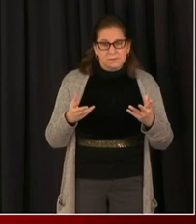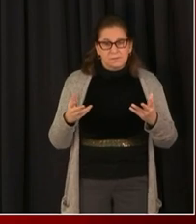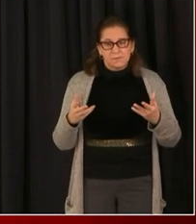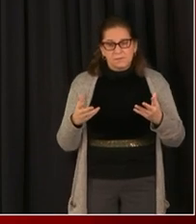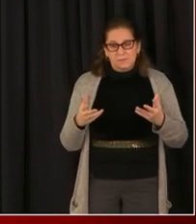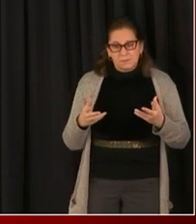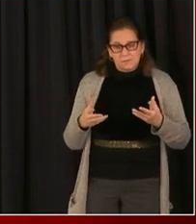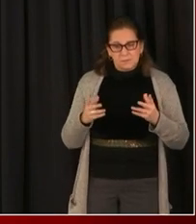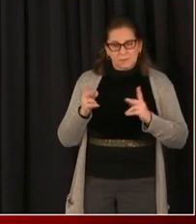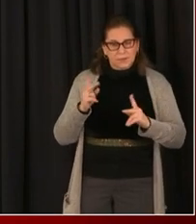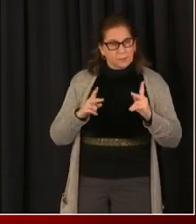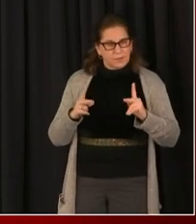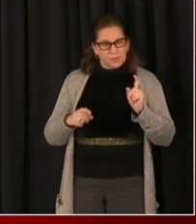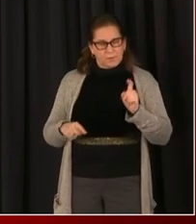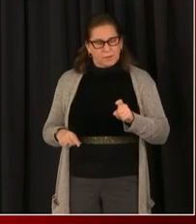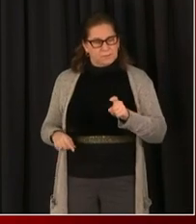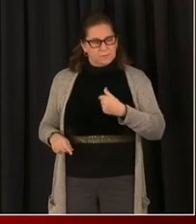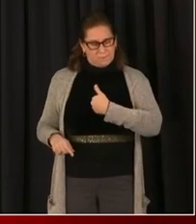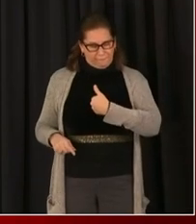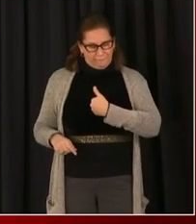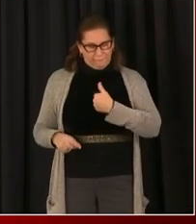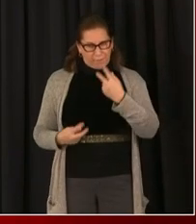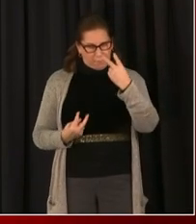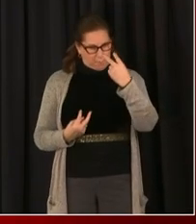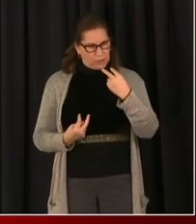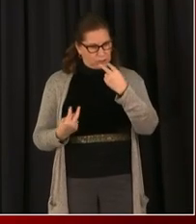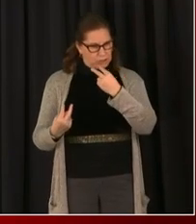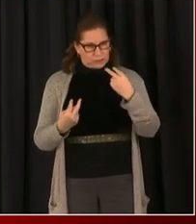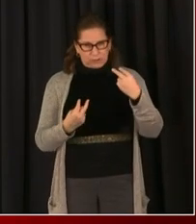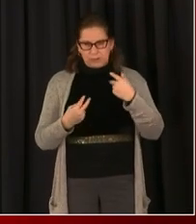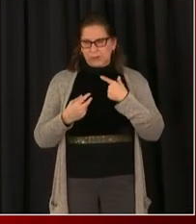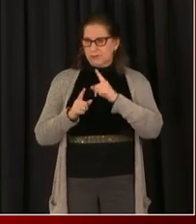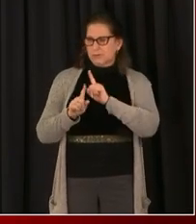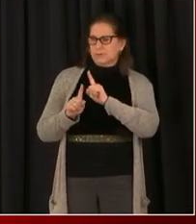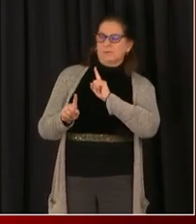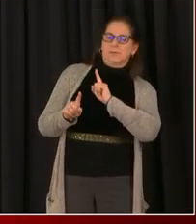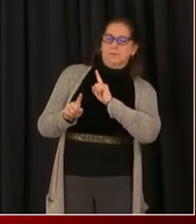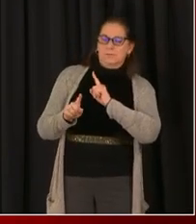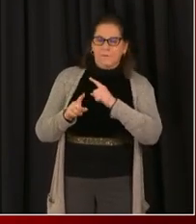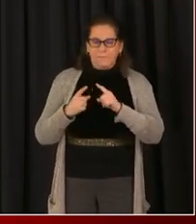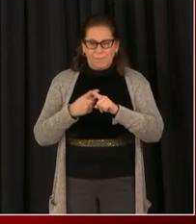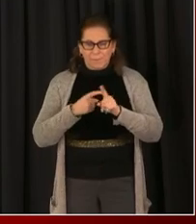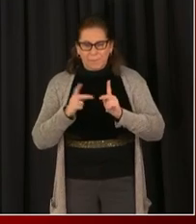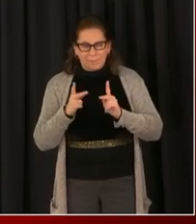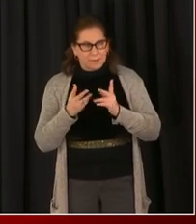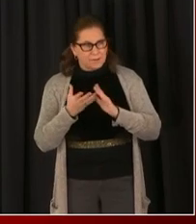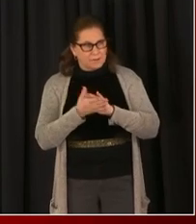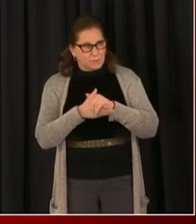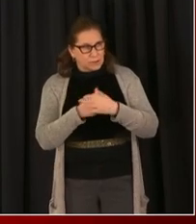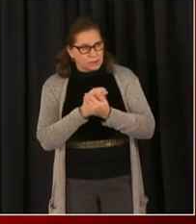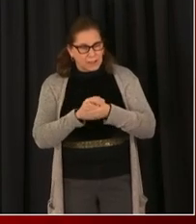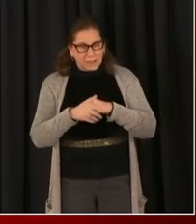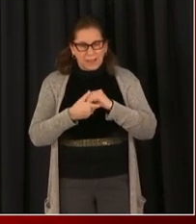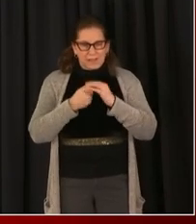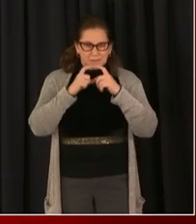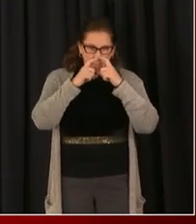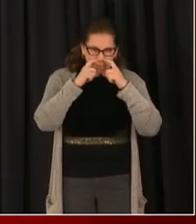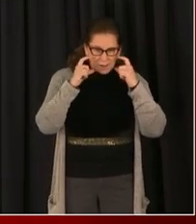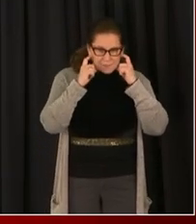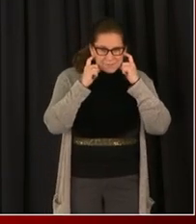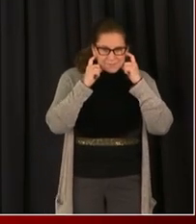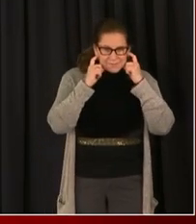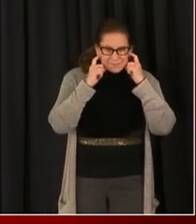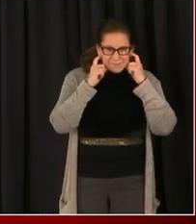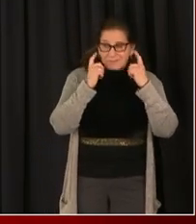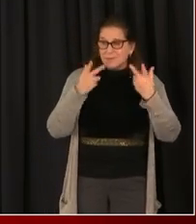guidance. But the thing about human beings, they will be human beings. And so we just have to give a